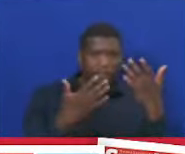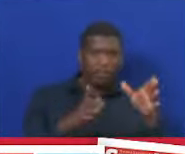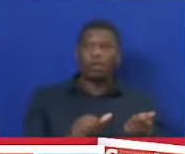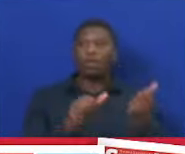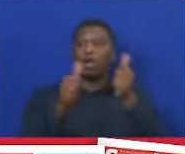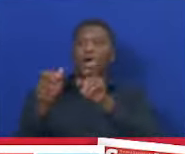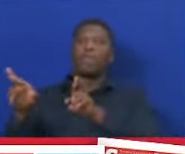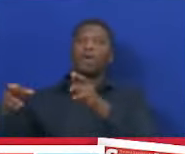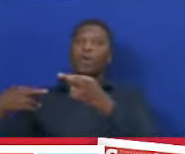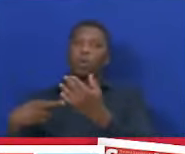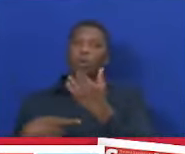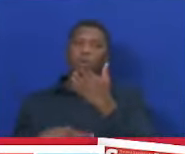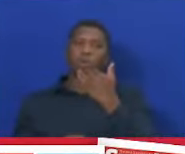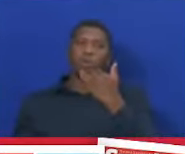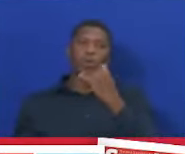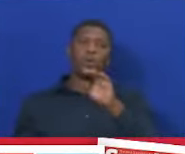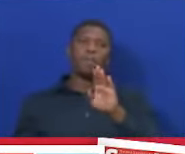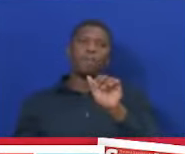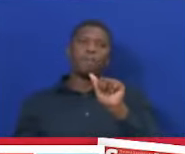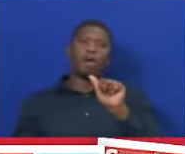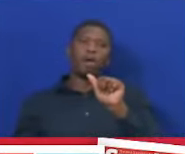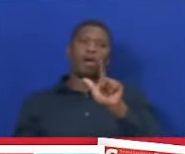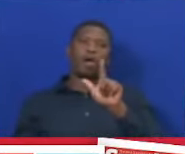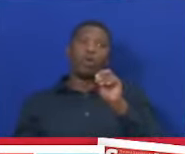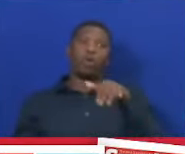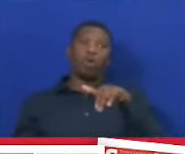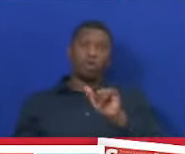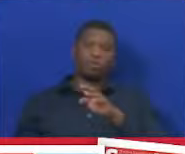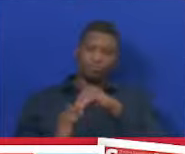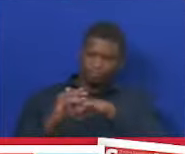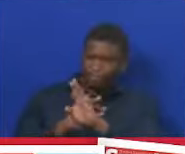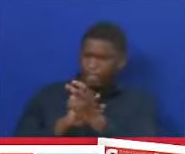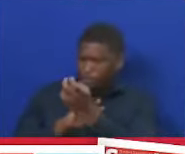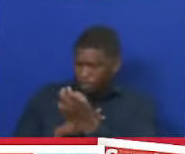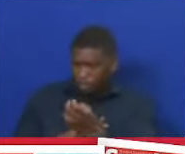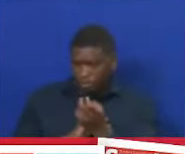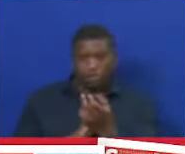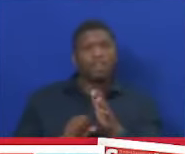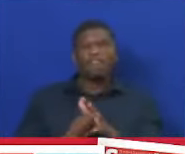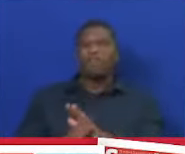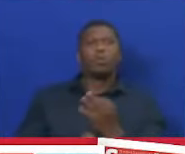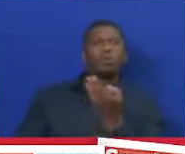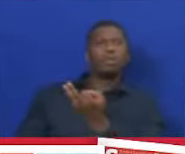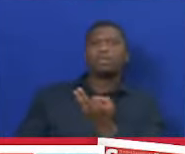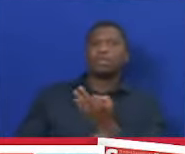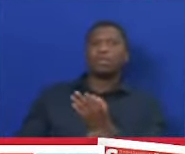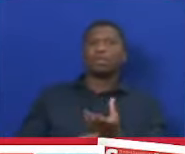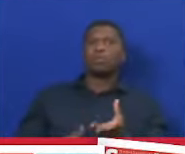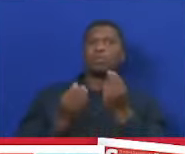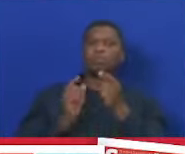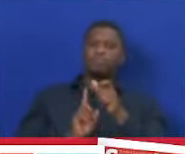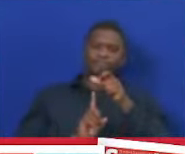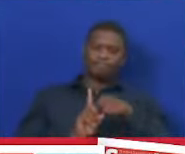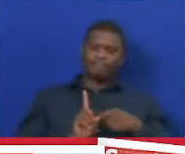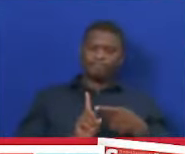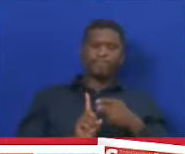And in all 3 of those quarters, you were unable to find Mr. Bushokha. Is that a fair summary of your evidence?